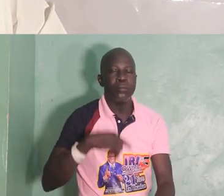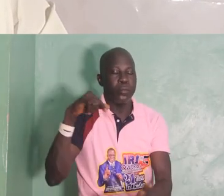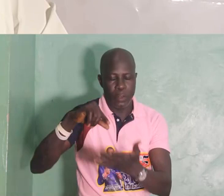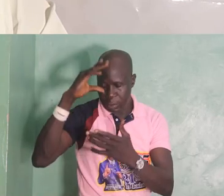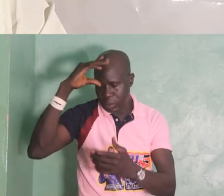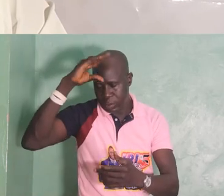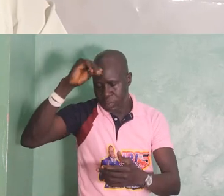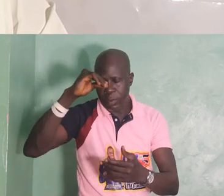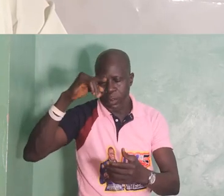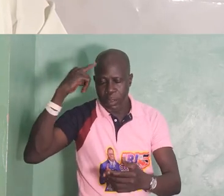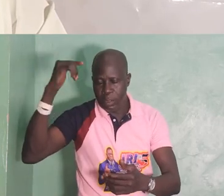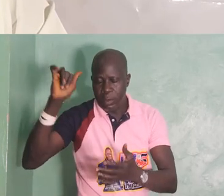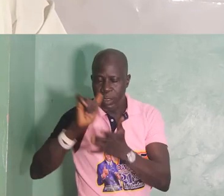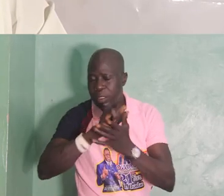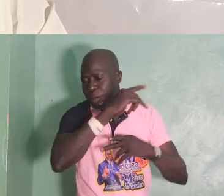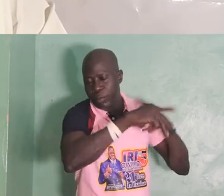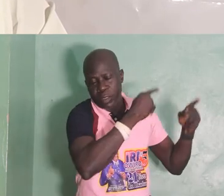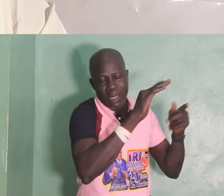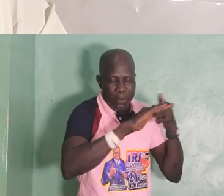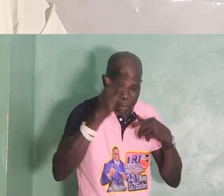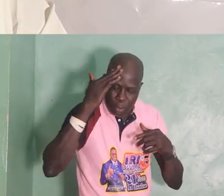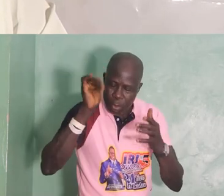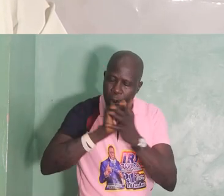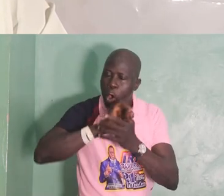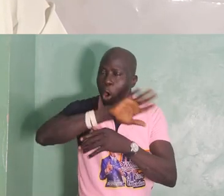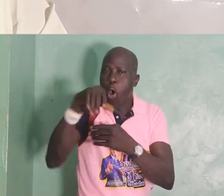this man dream that a prophet known to him owes some